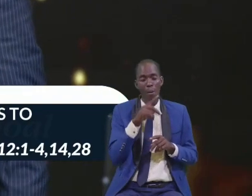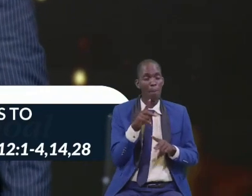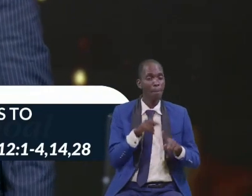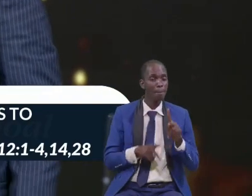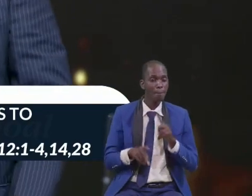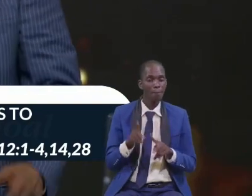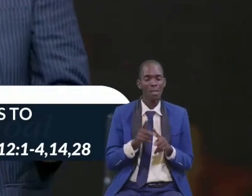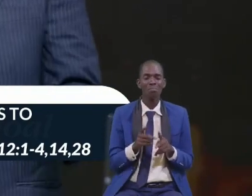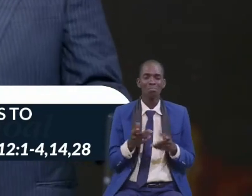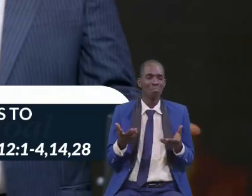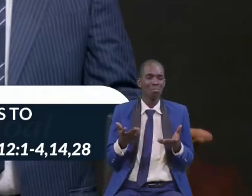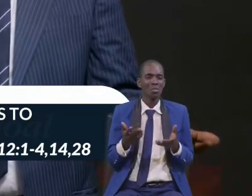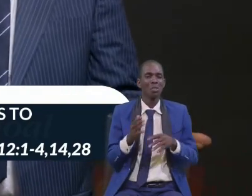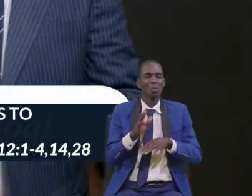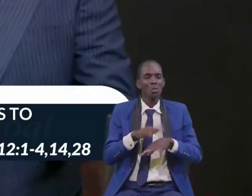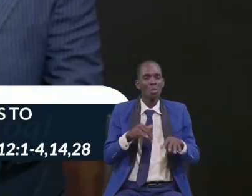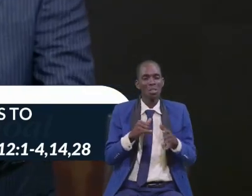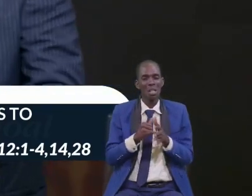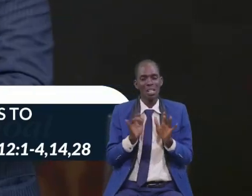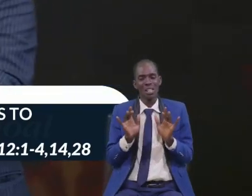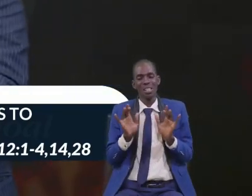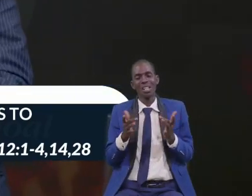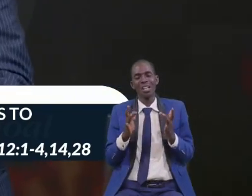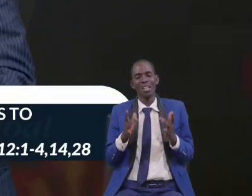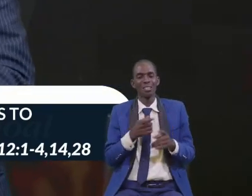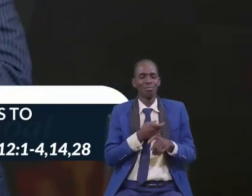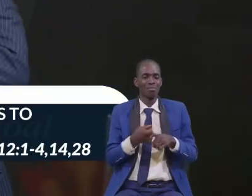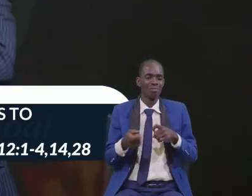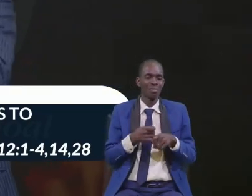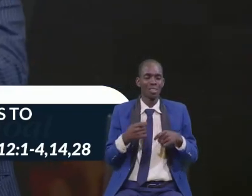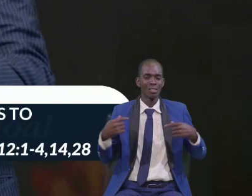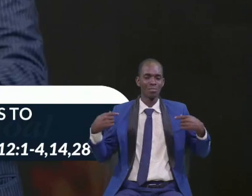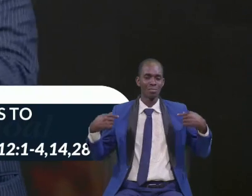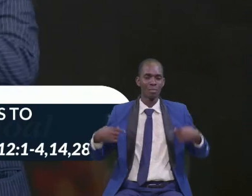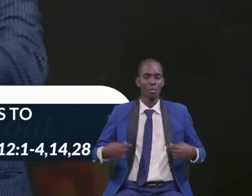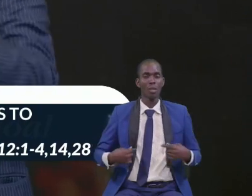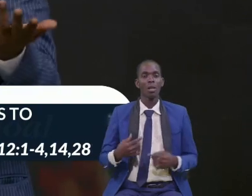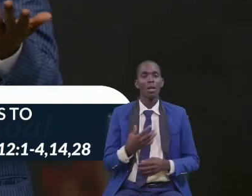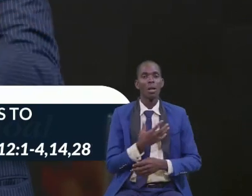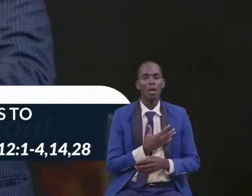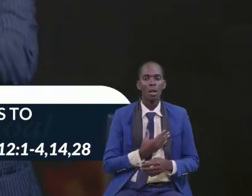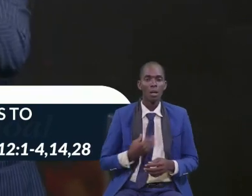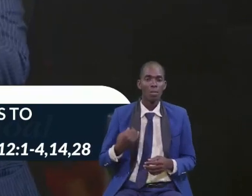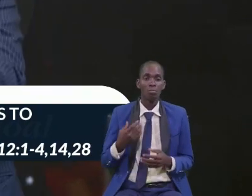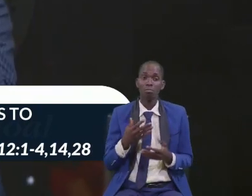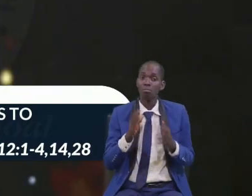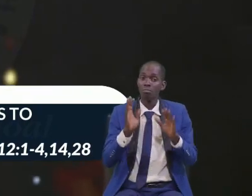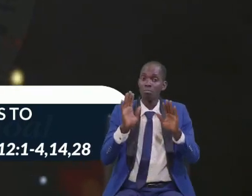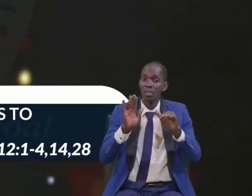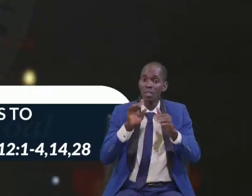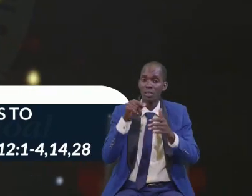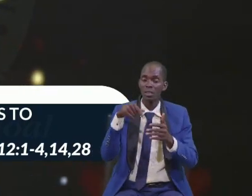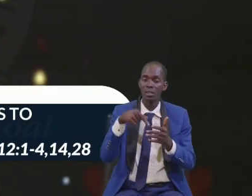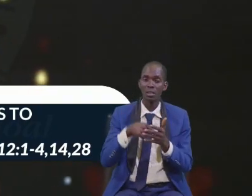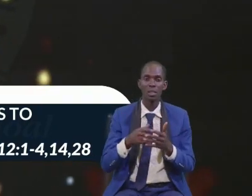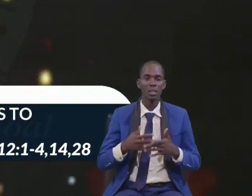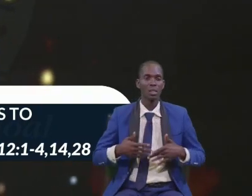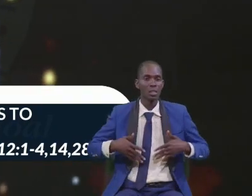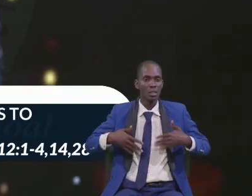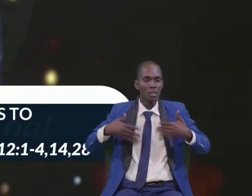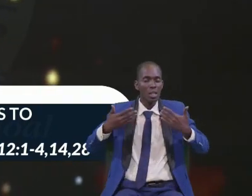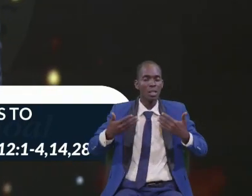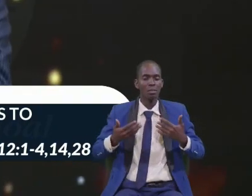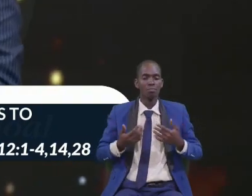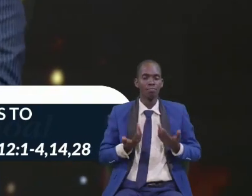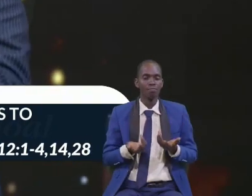light affliction, and all the things they want, they even stoned him somewhere. And it says, all is light affliction, but for a